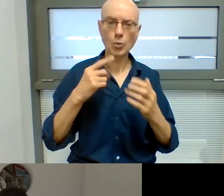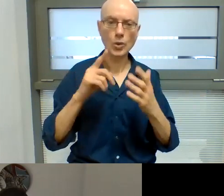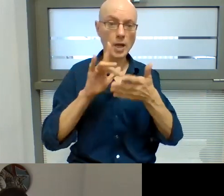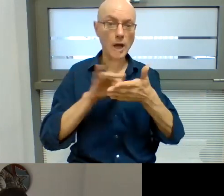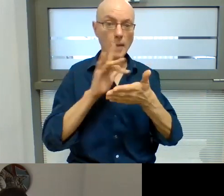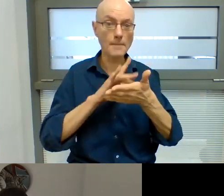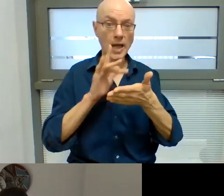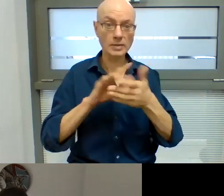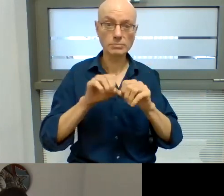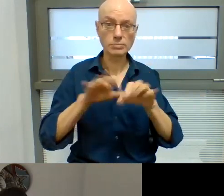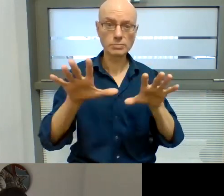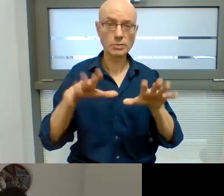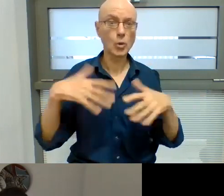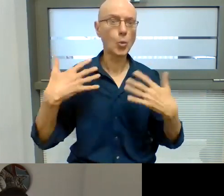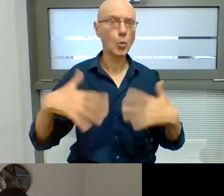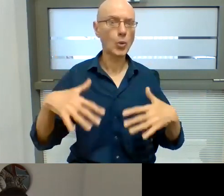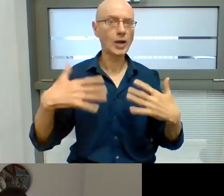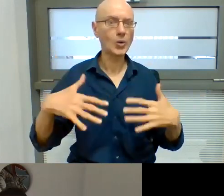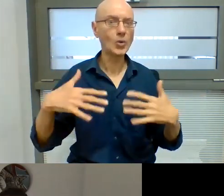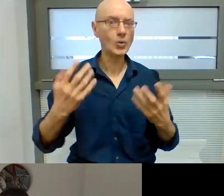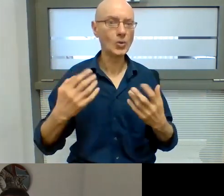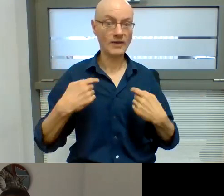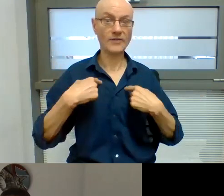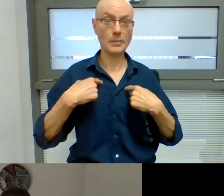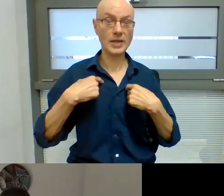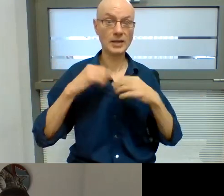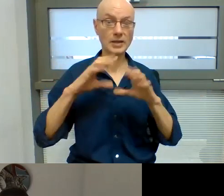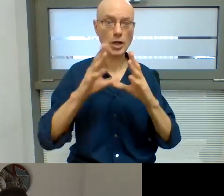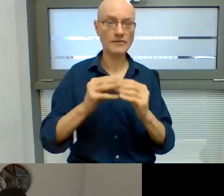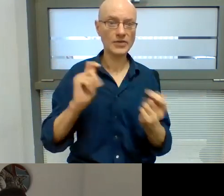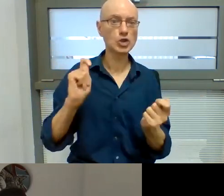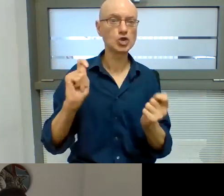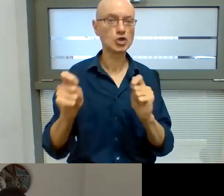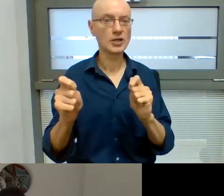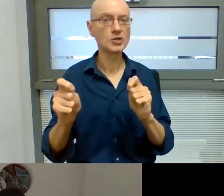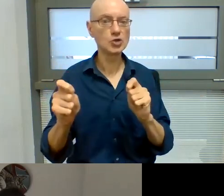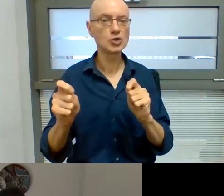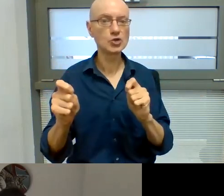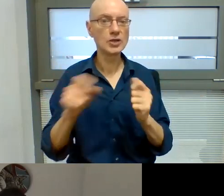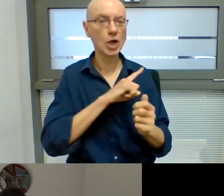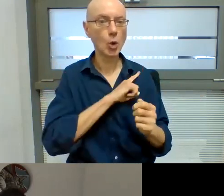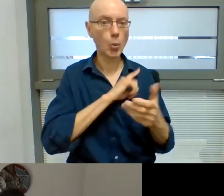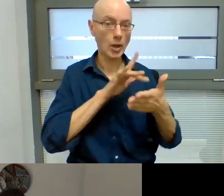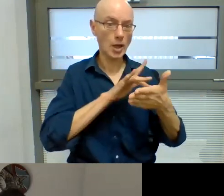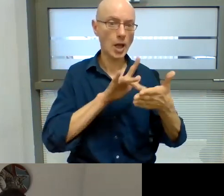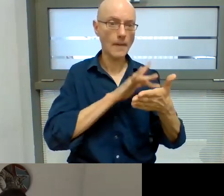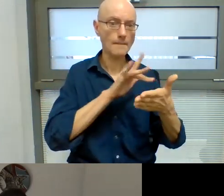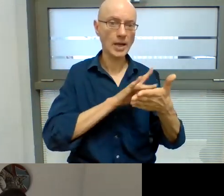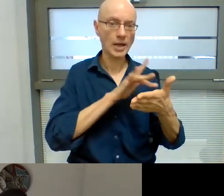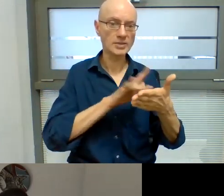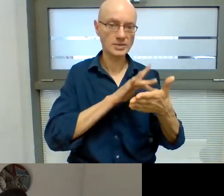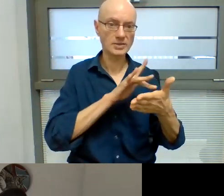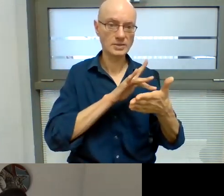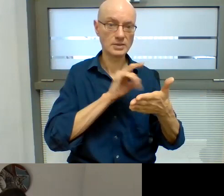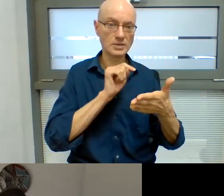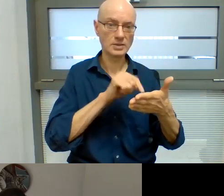was a revolution for me, because that the iPad then, in